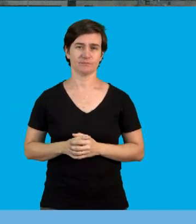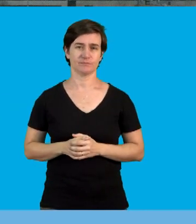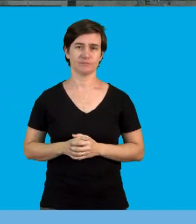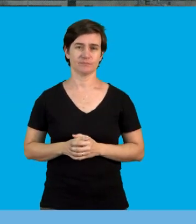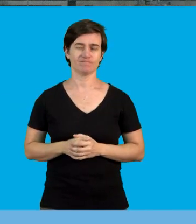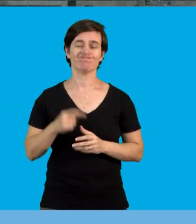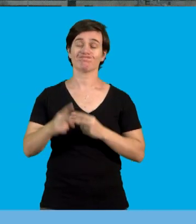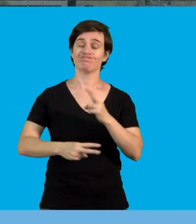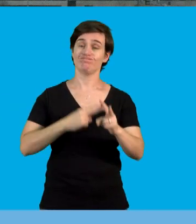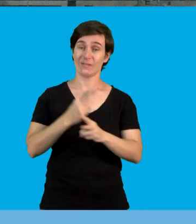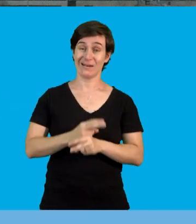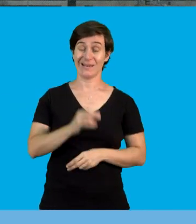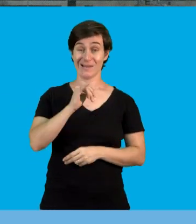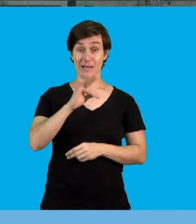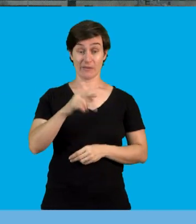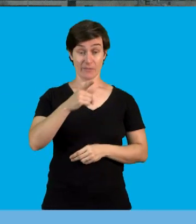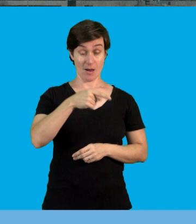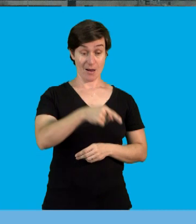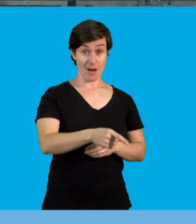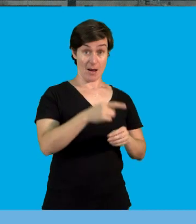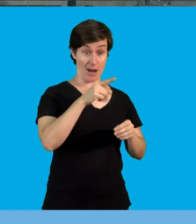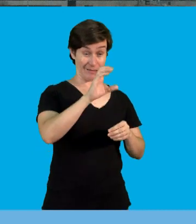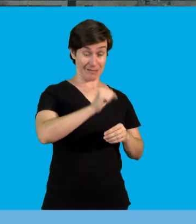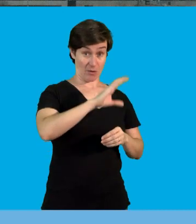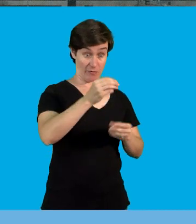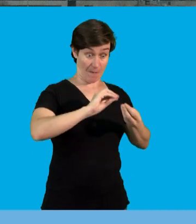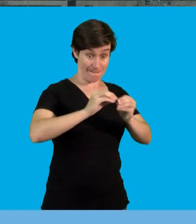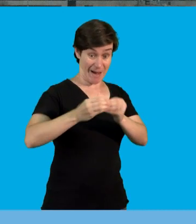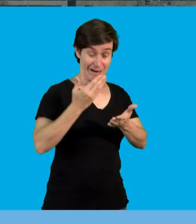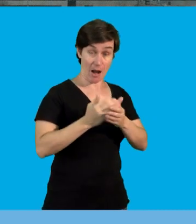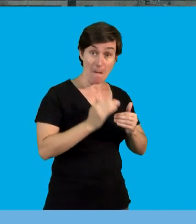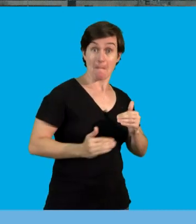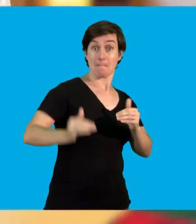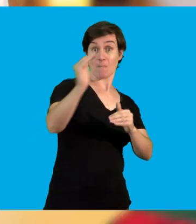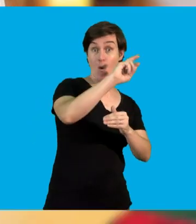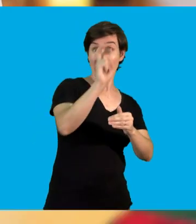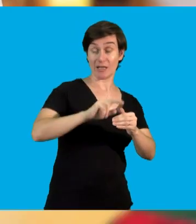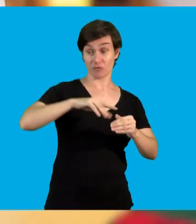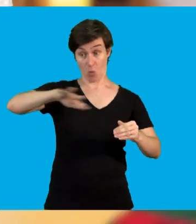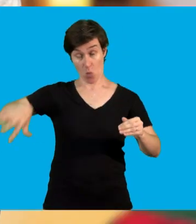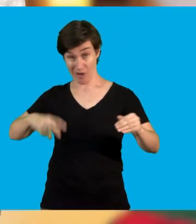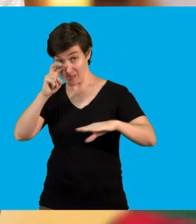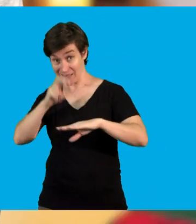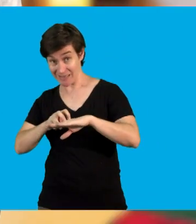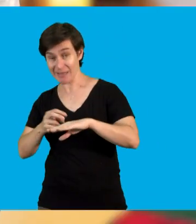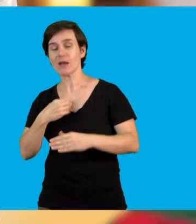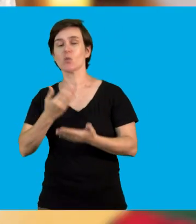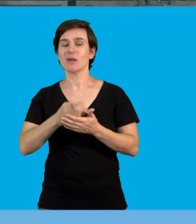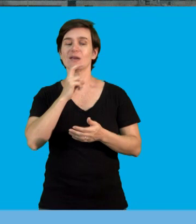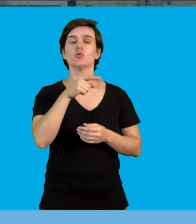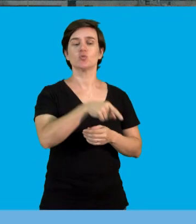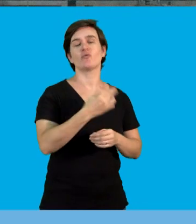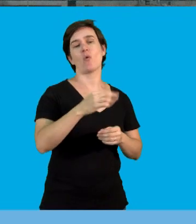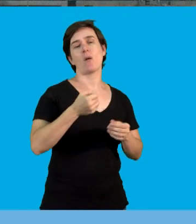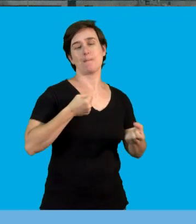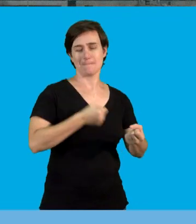to reiterate, if more electricity than needed is available, so we can use the surplus to pump our